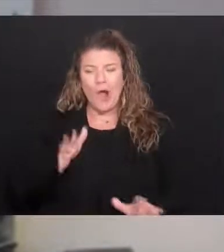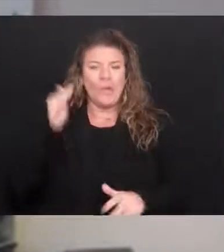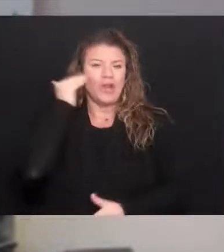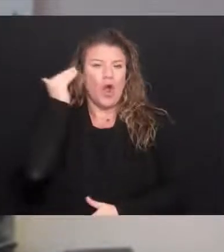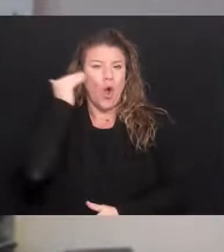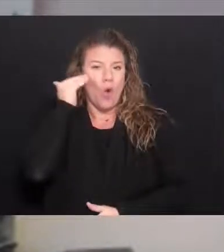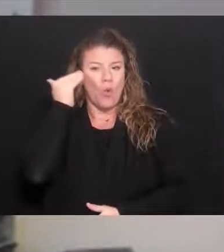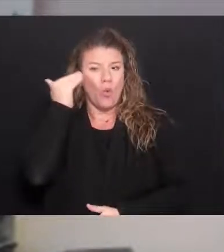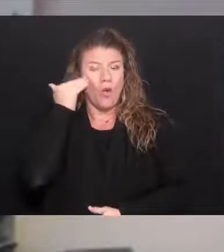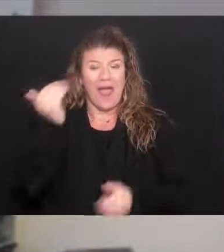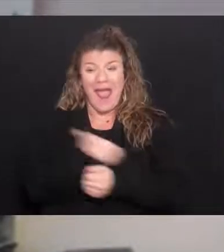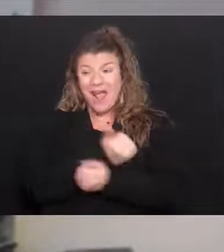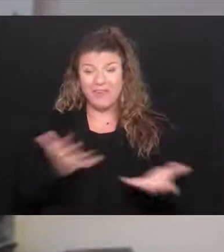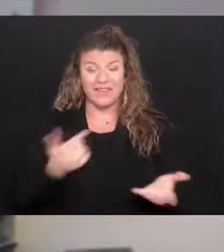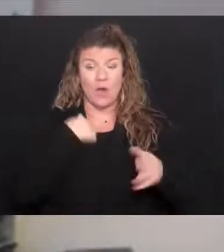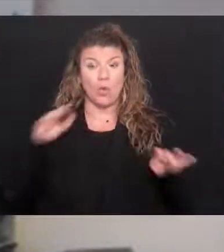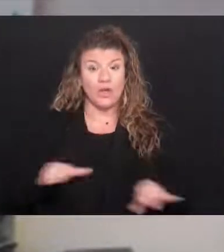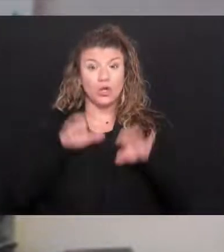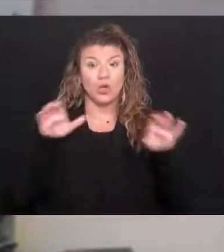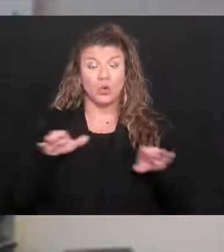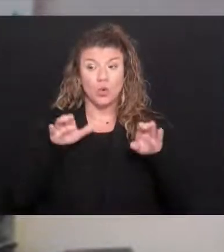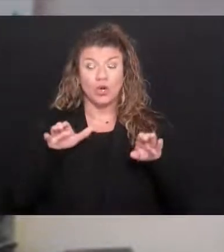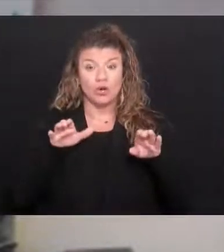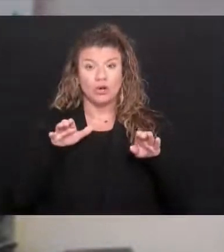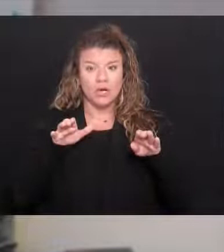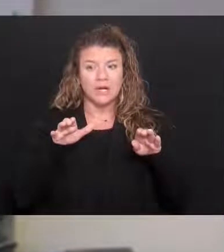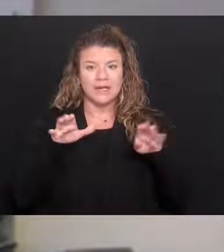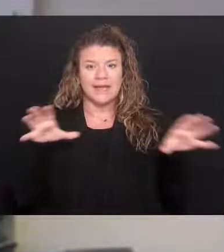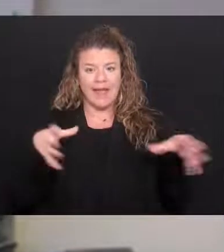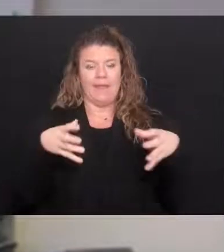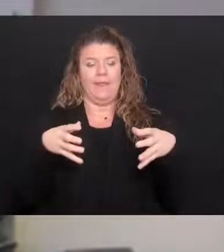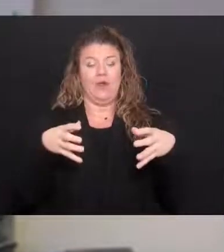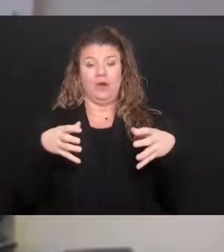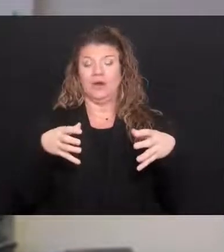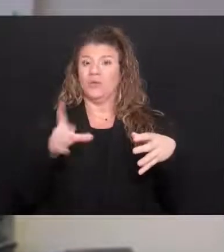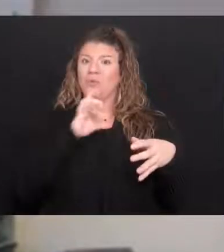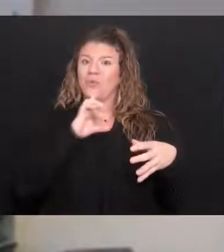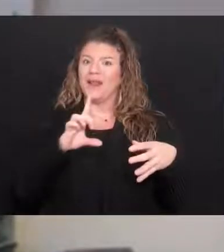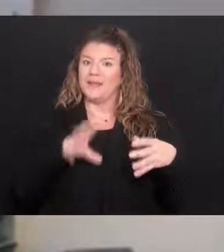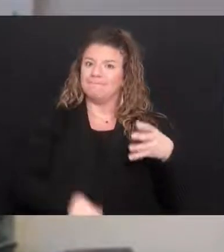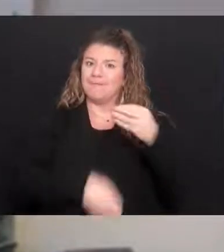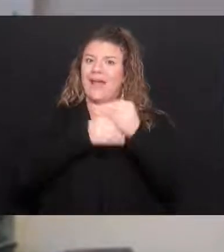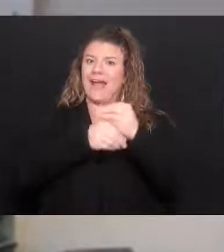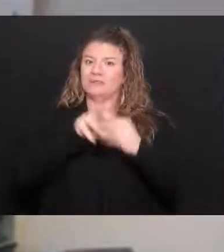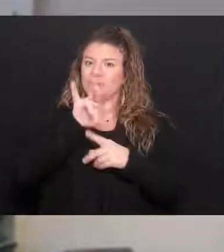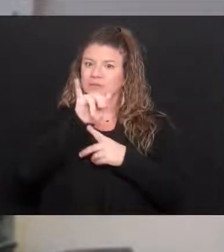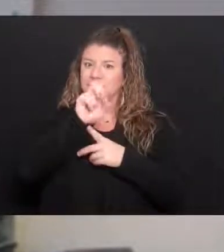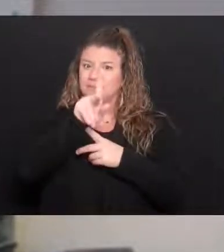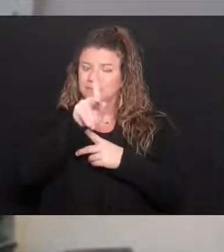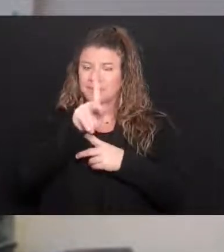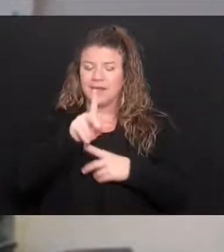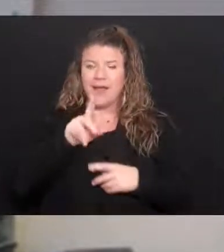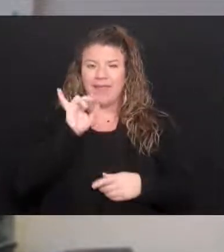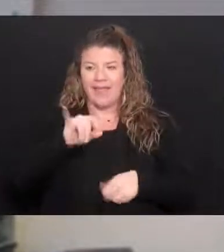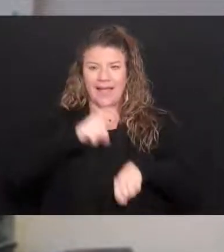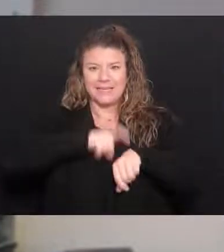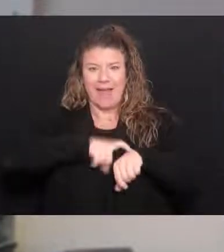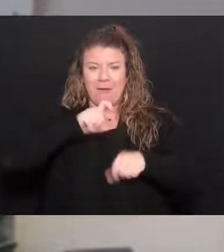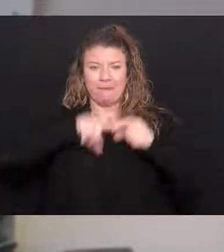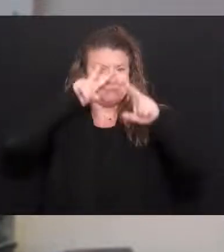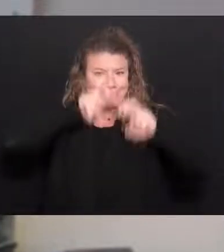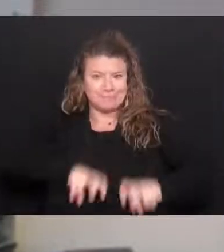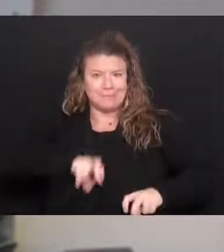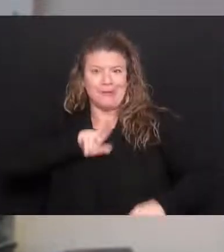that, we do and sanction really becomes a risk-benefit analysis. And certainly churches